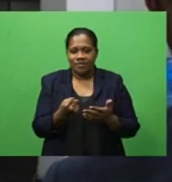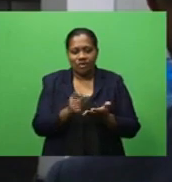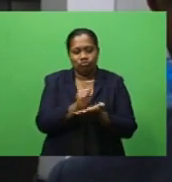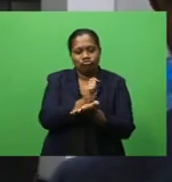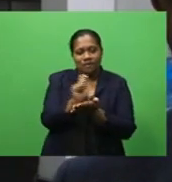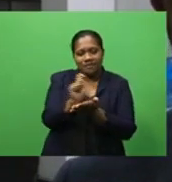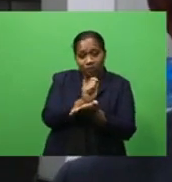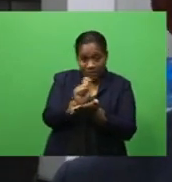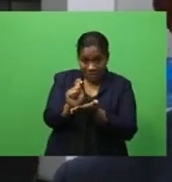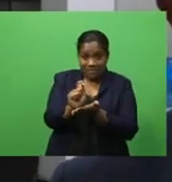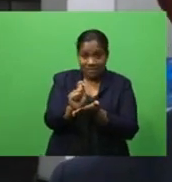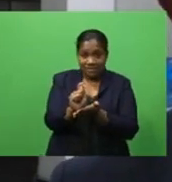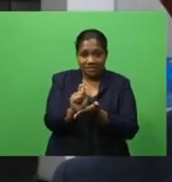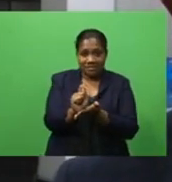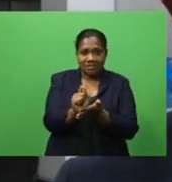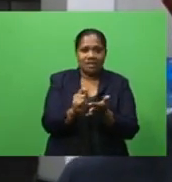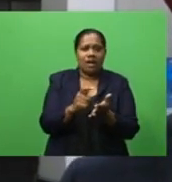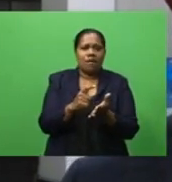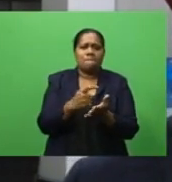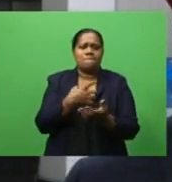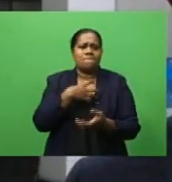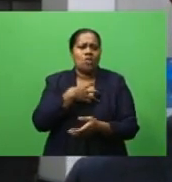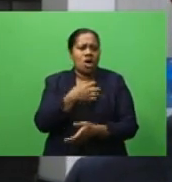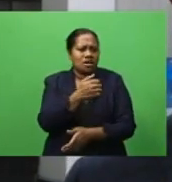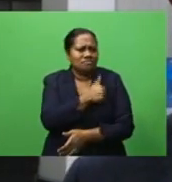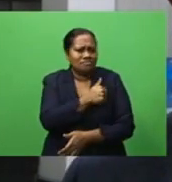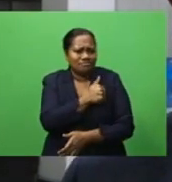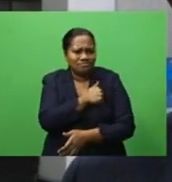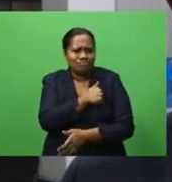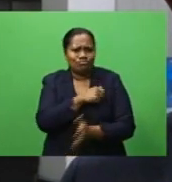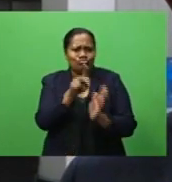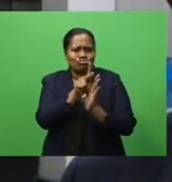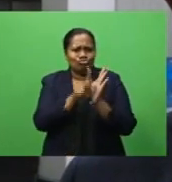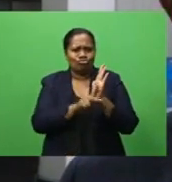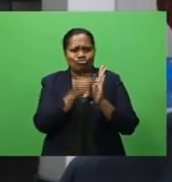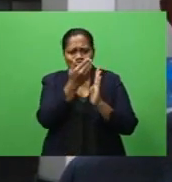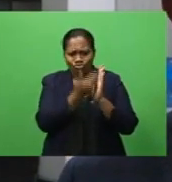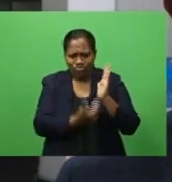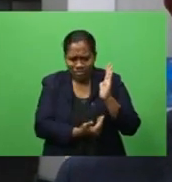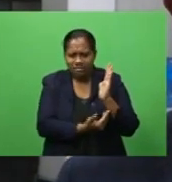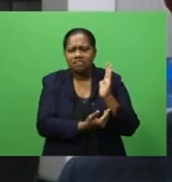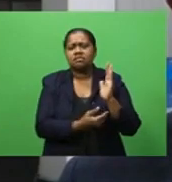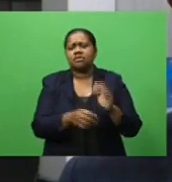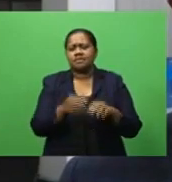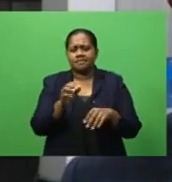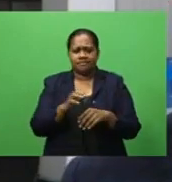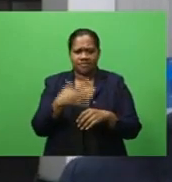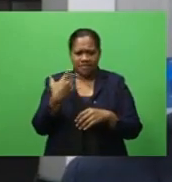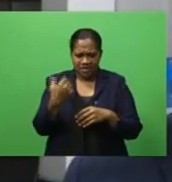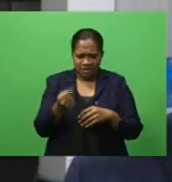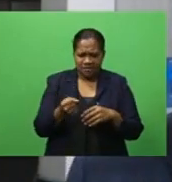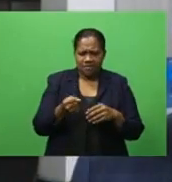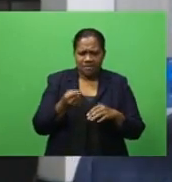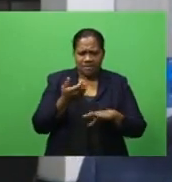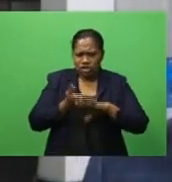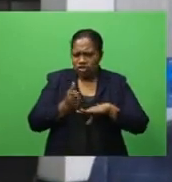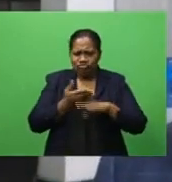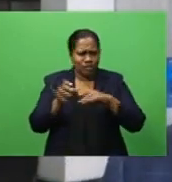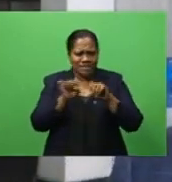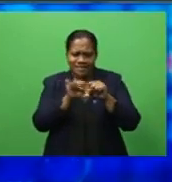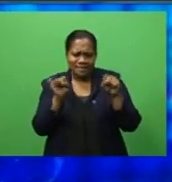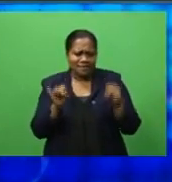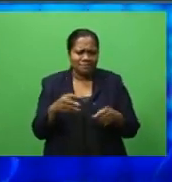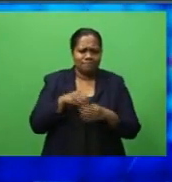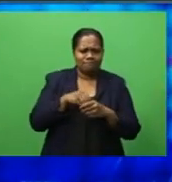transparency, a lot more accountability, policy measures, and also, modernizing many of our systems in place, including business